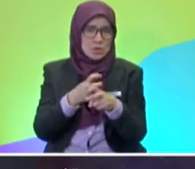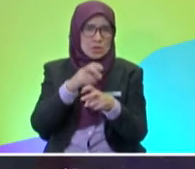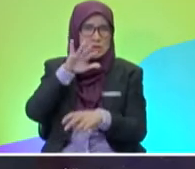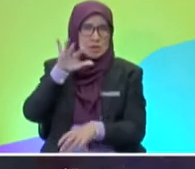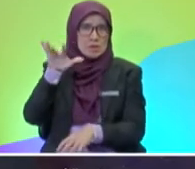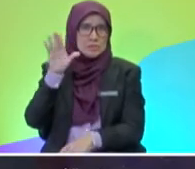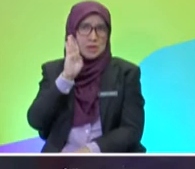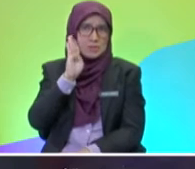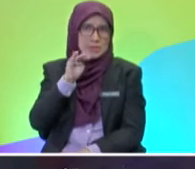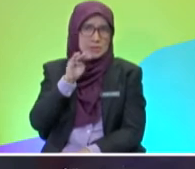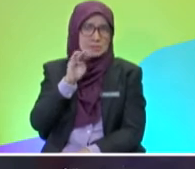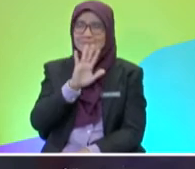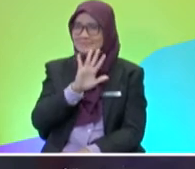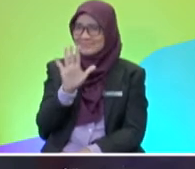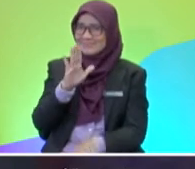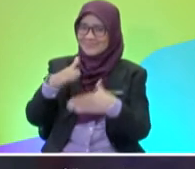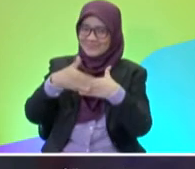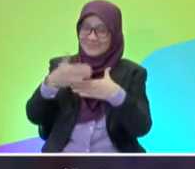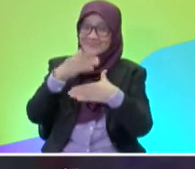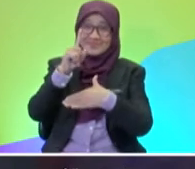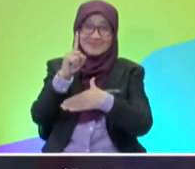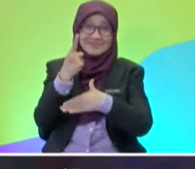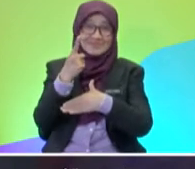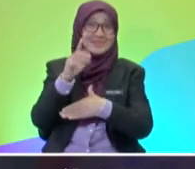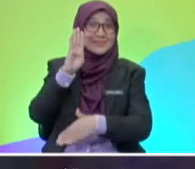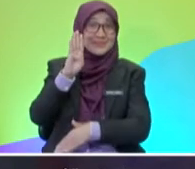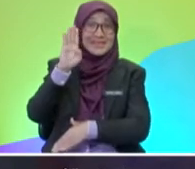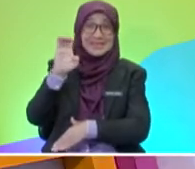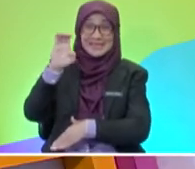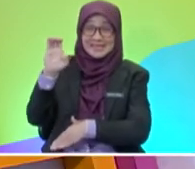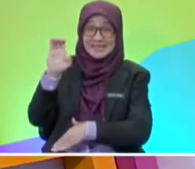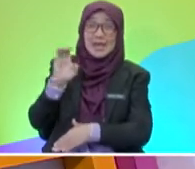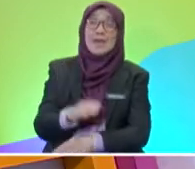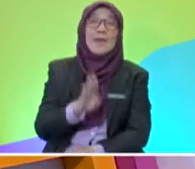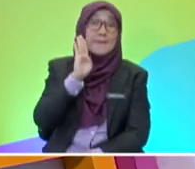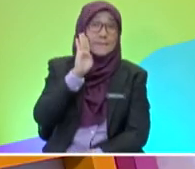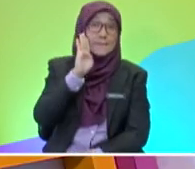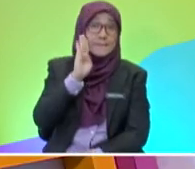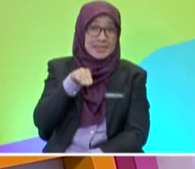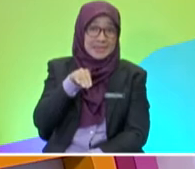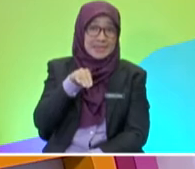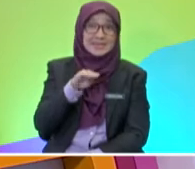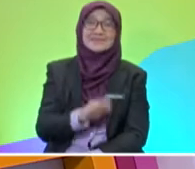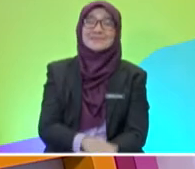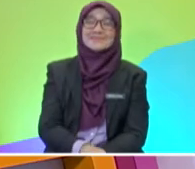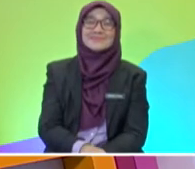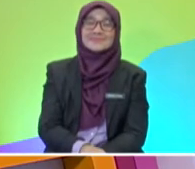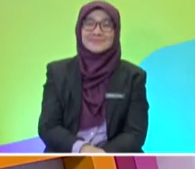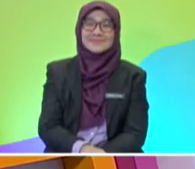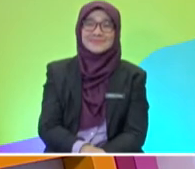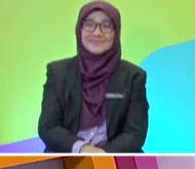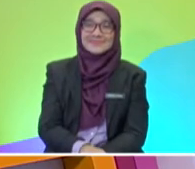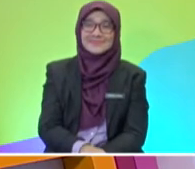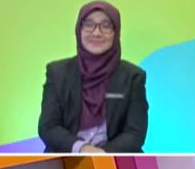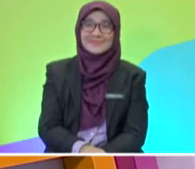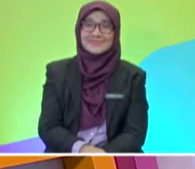easy. It's yes, B-E-E. Yes, it's B-E-E. It's for B. Okay? See, B has